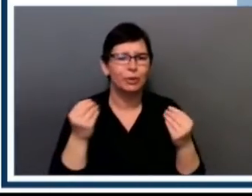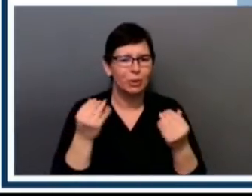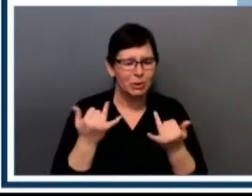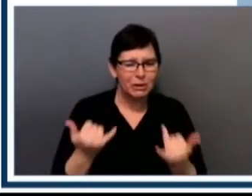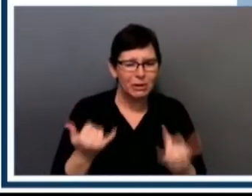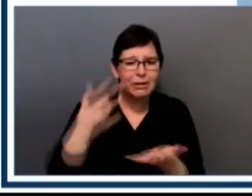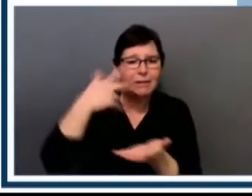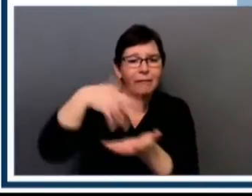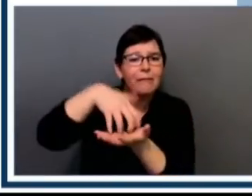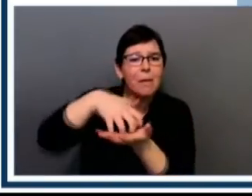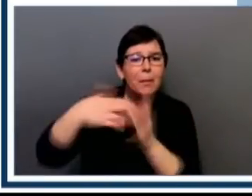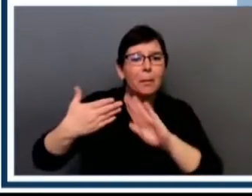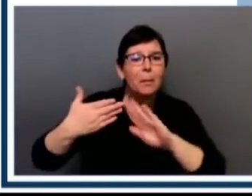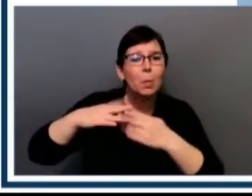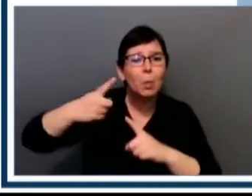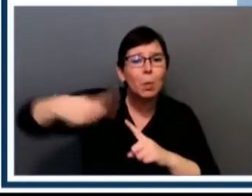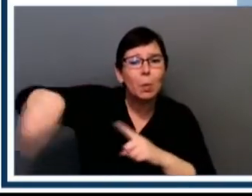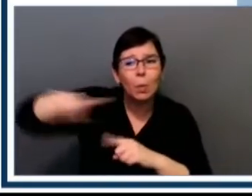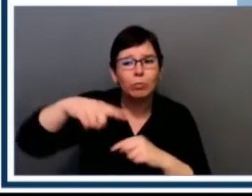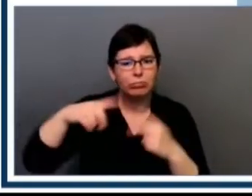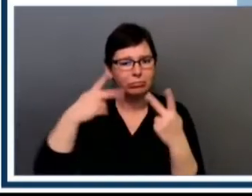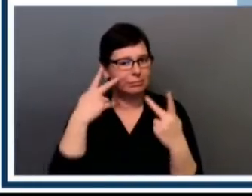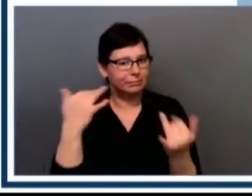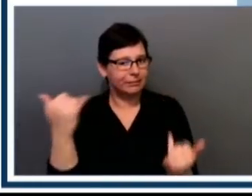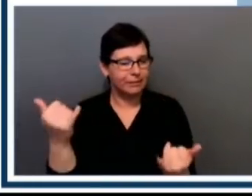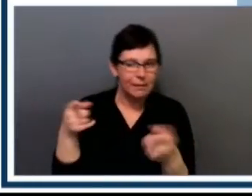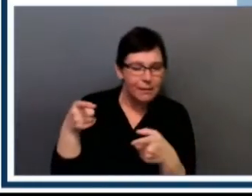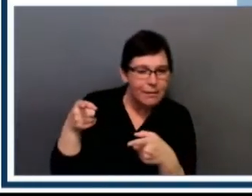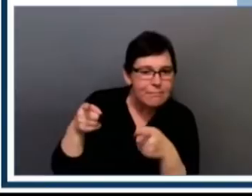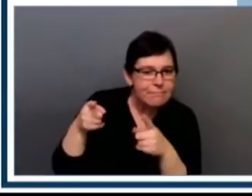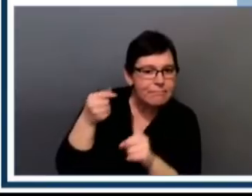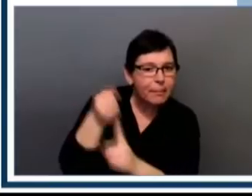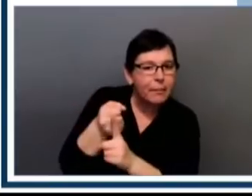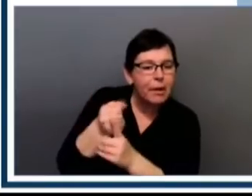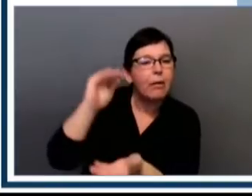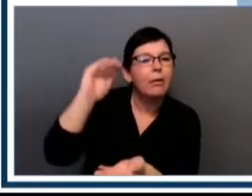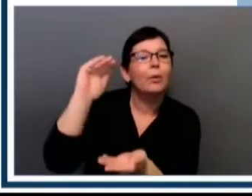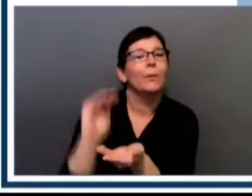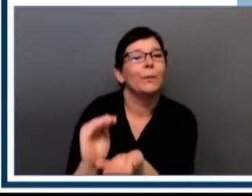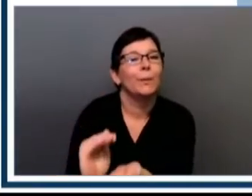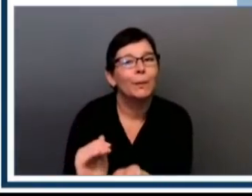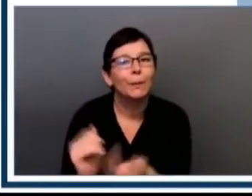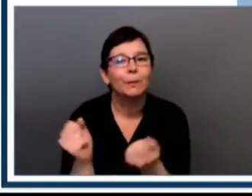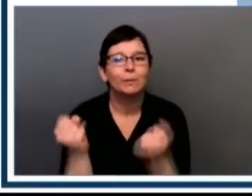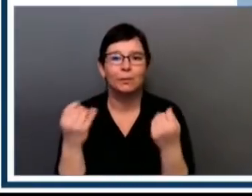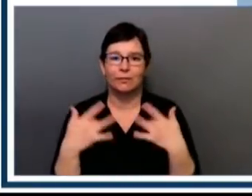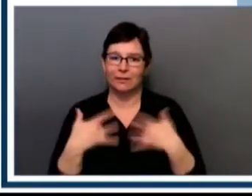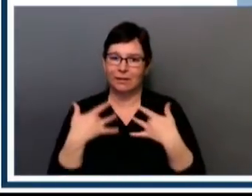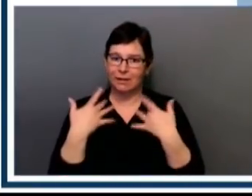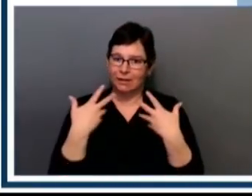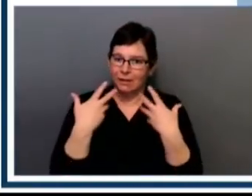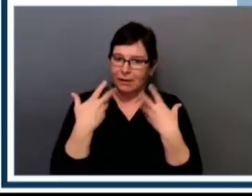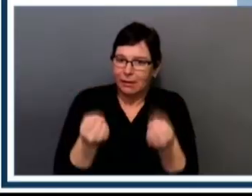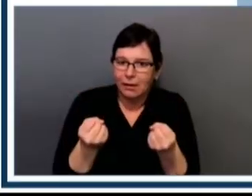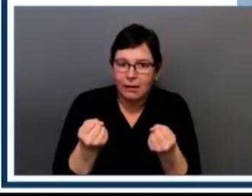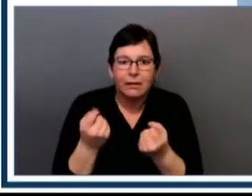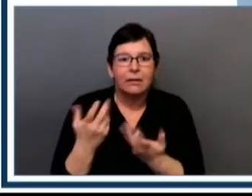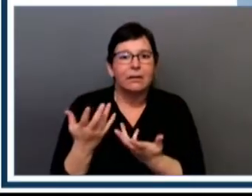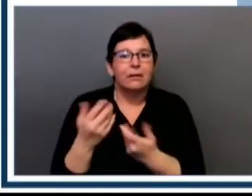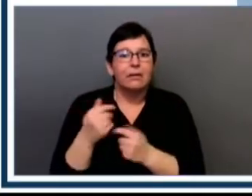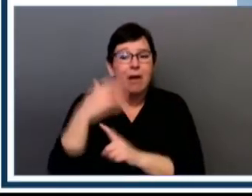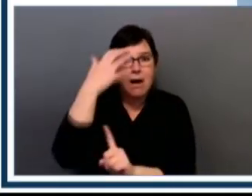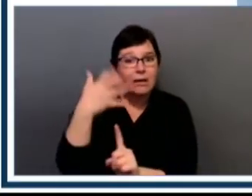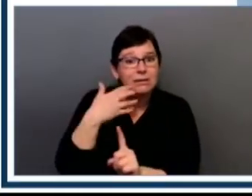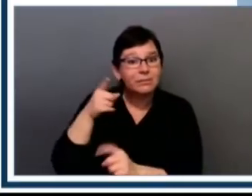hospital overall due to COVID. Where we are today is the direct result of the work we've done together over the past 2